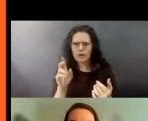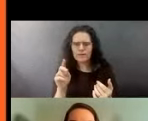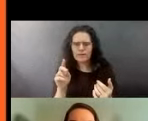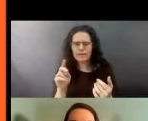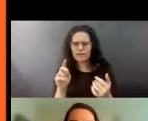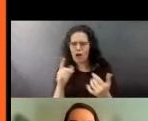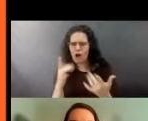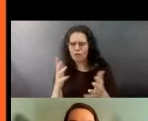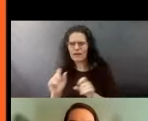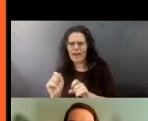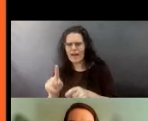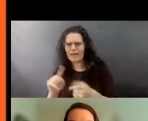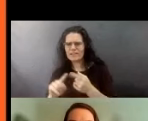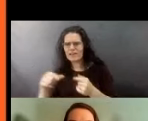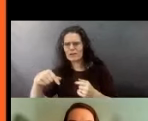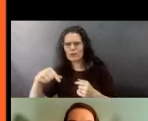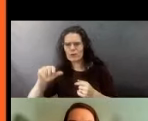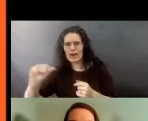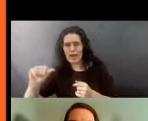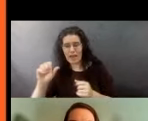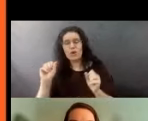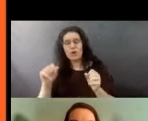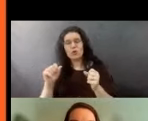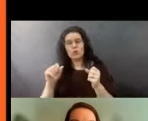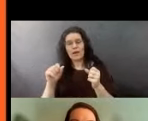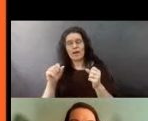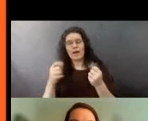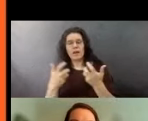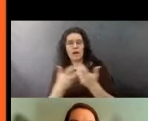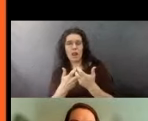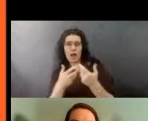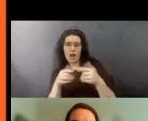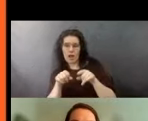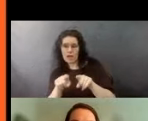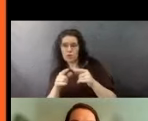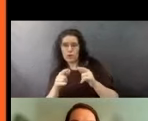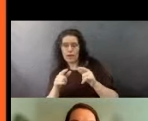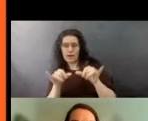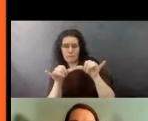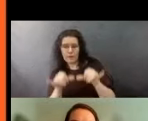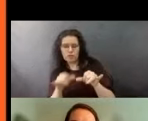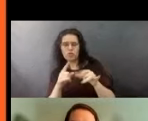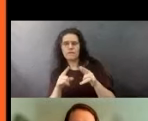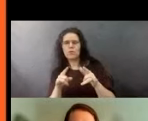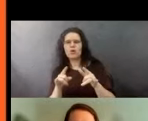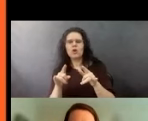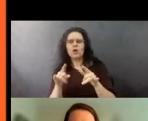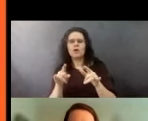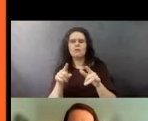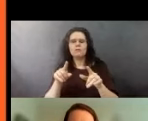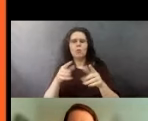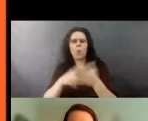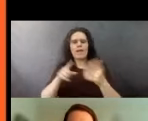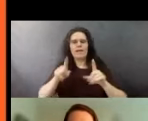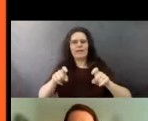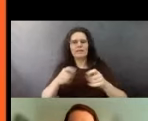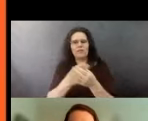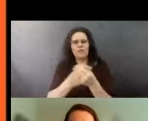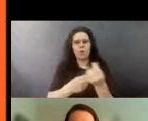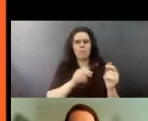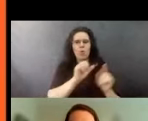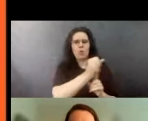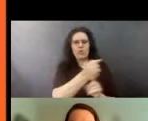Q&A already, you are able to align and measure for the needs across both of those settings and see if